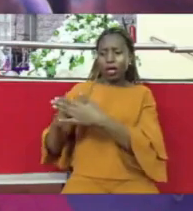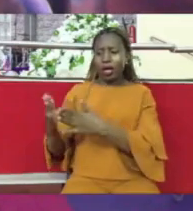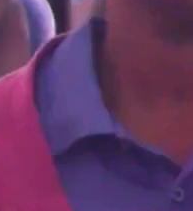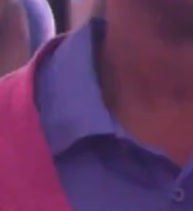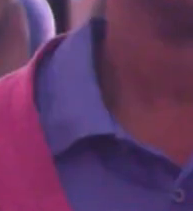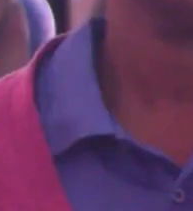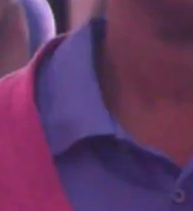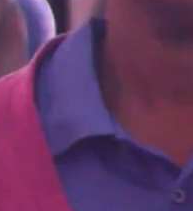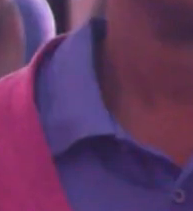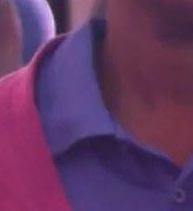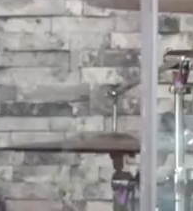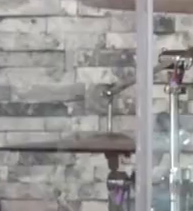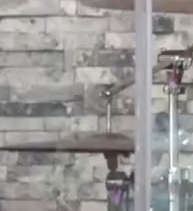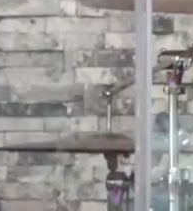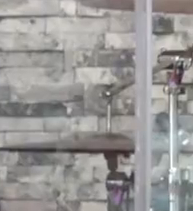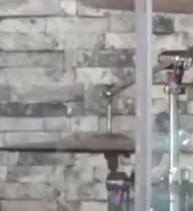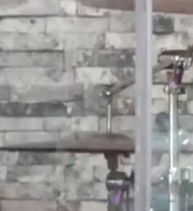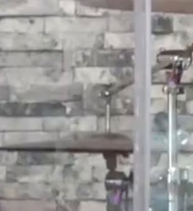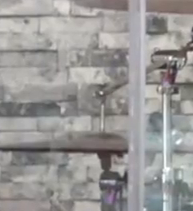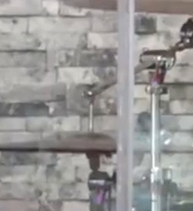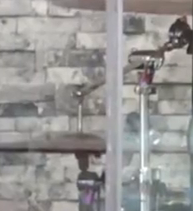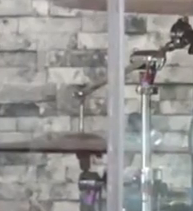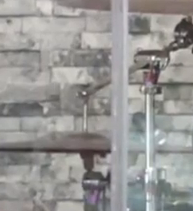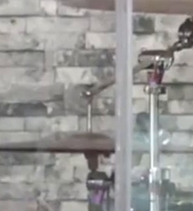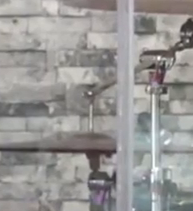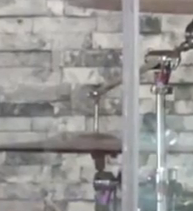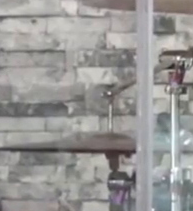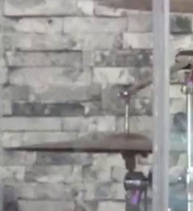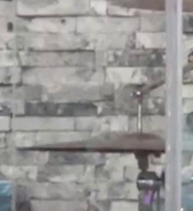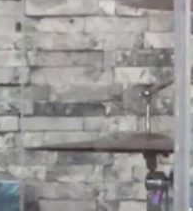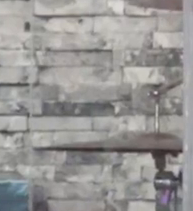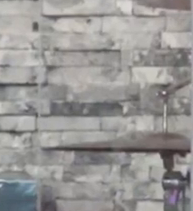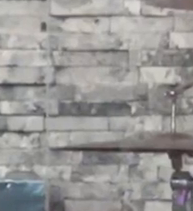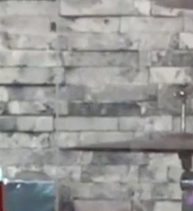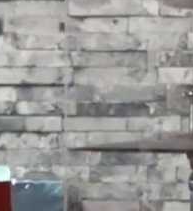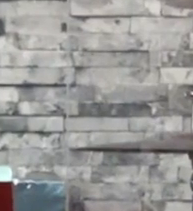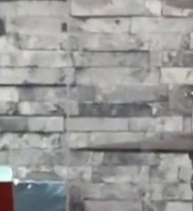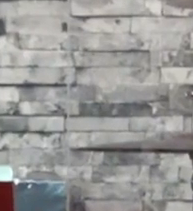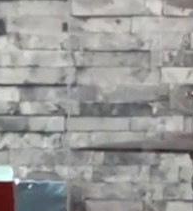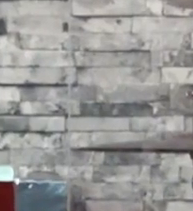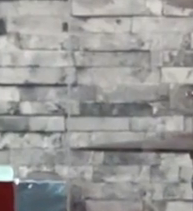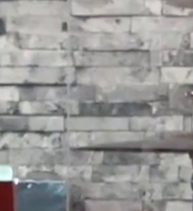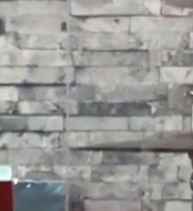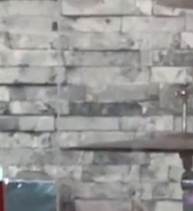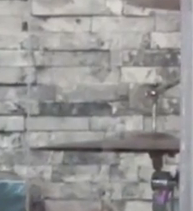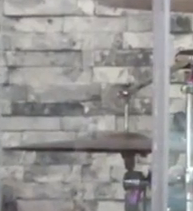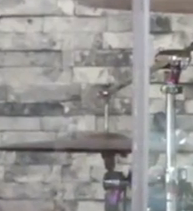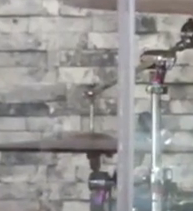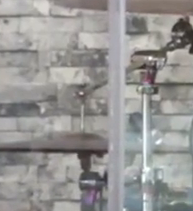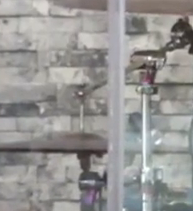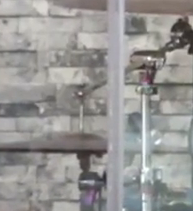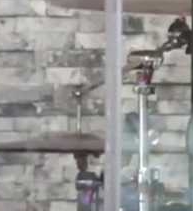who, you know? So you'd always not want to be found around that person. Hivyo